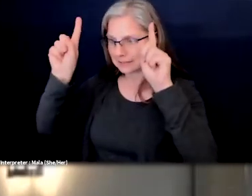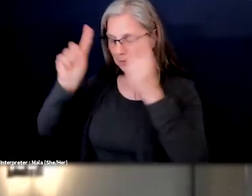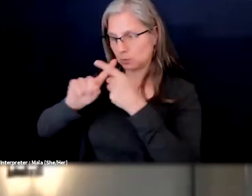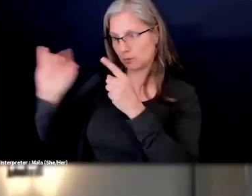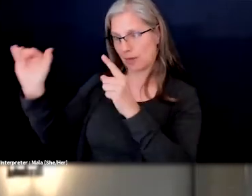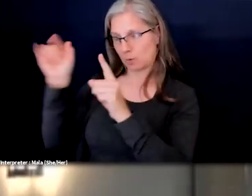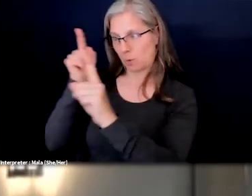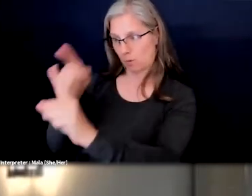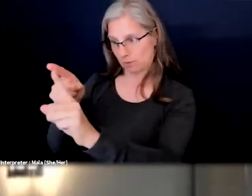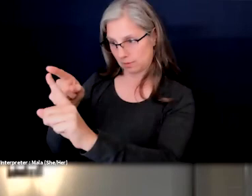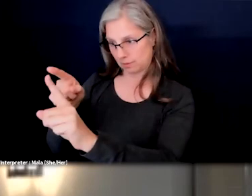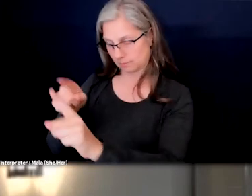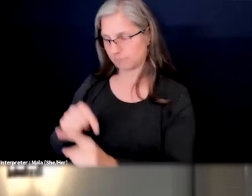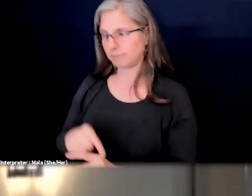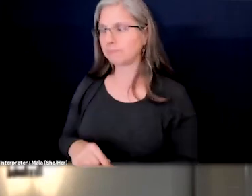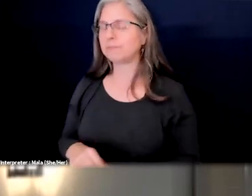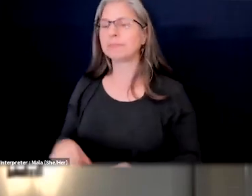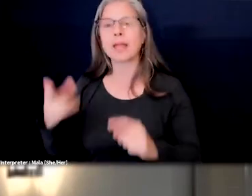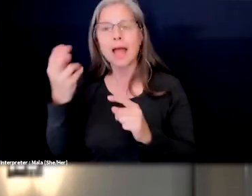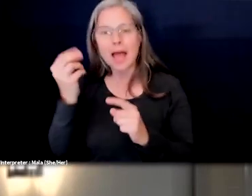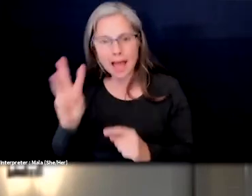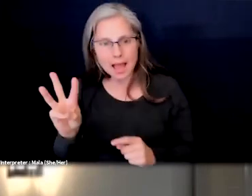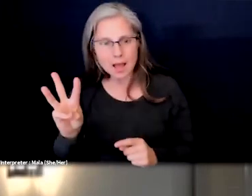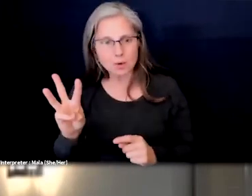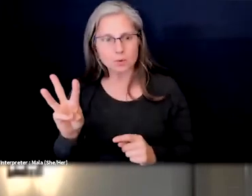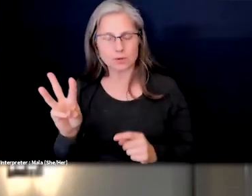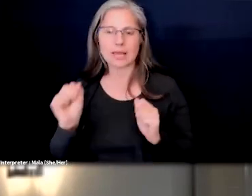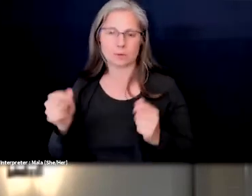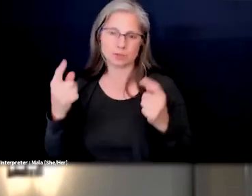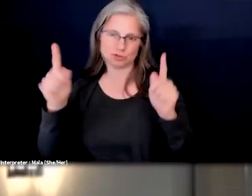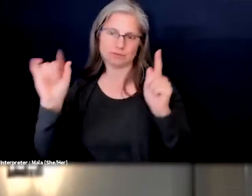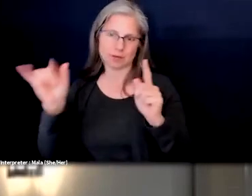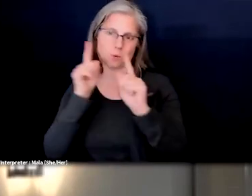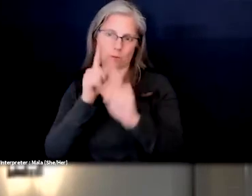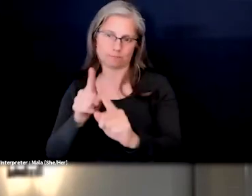goal, and how are we going to achieve that goal?